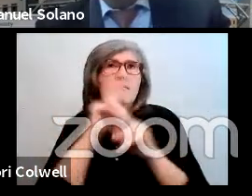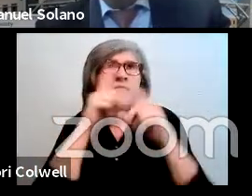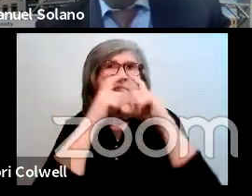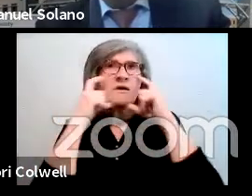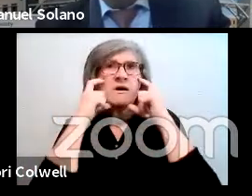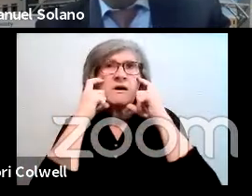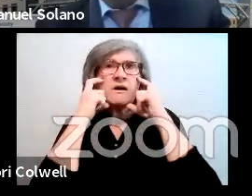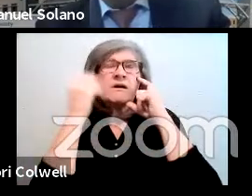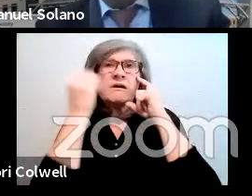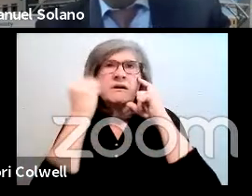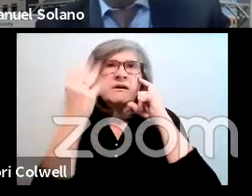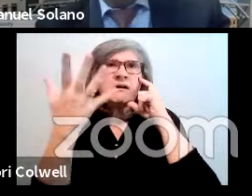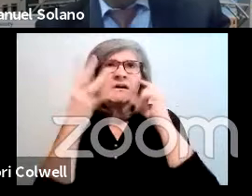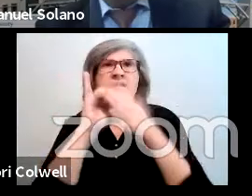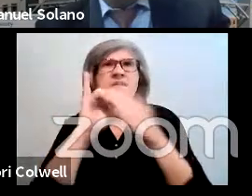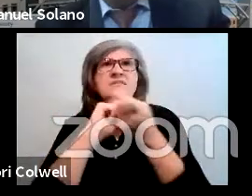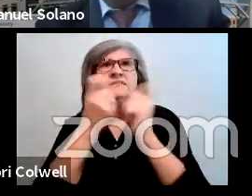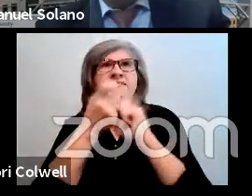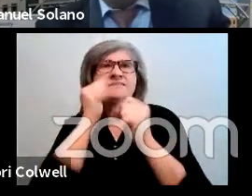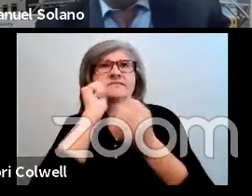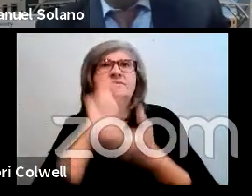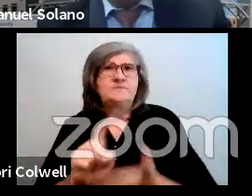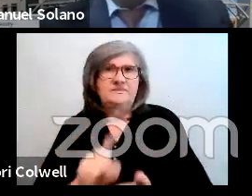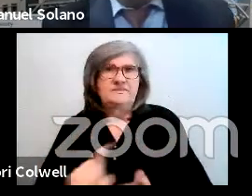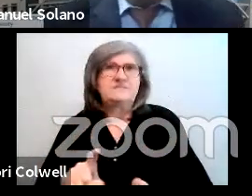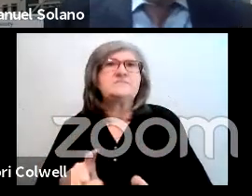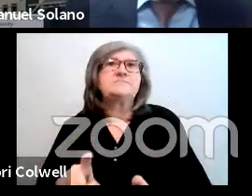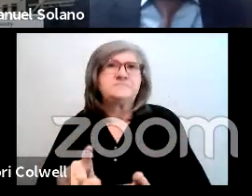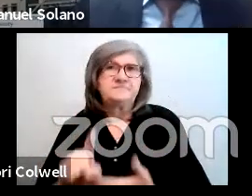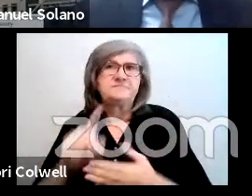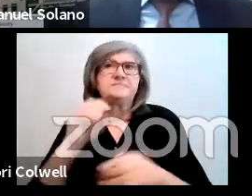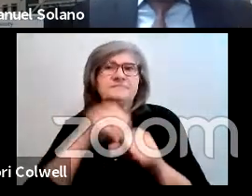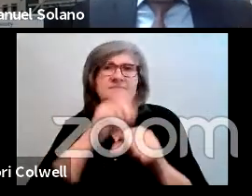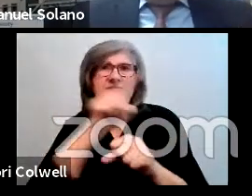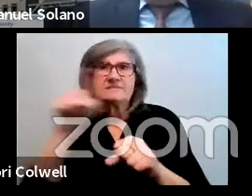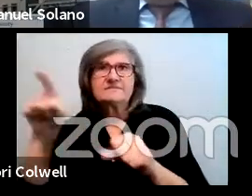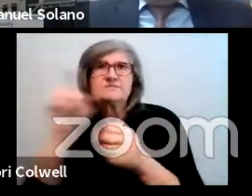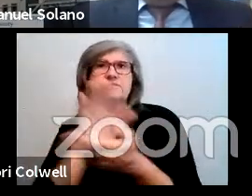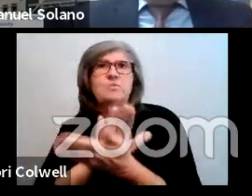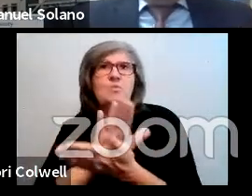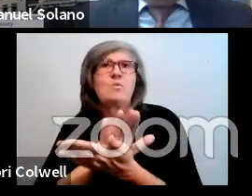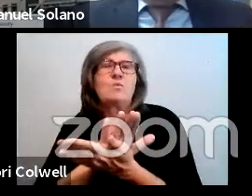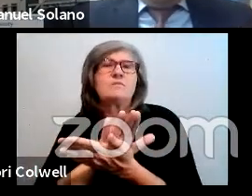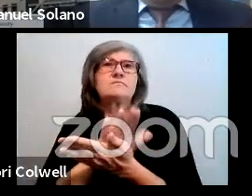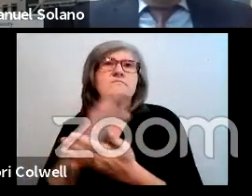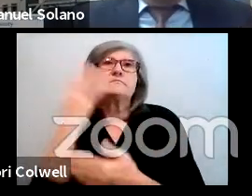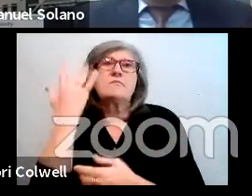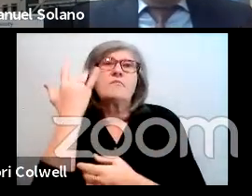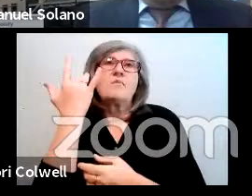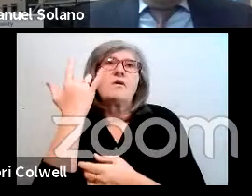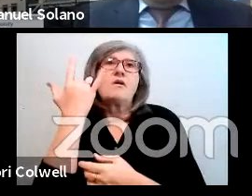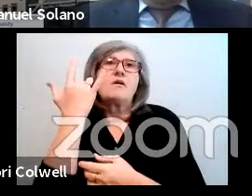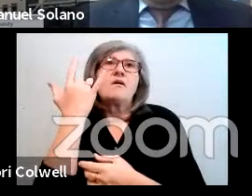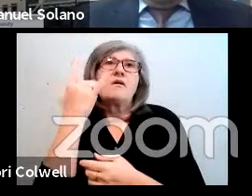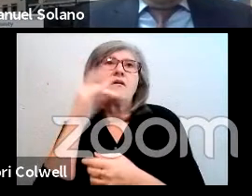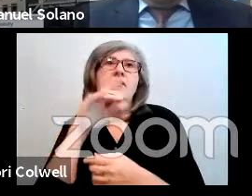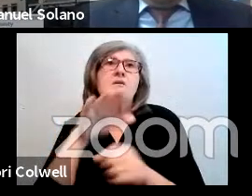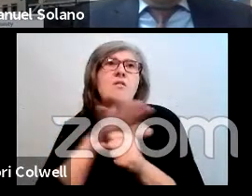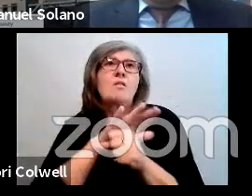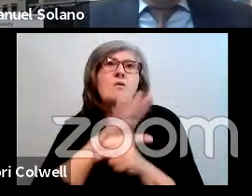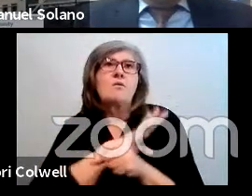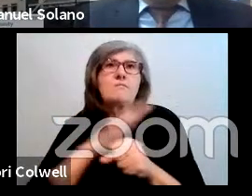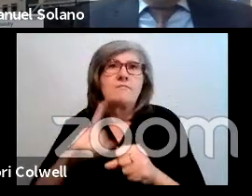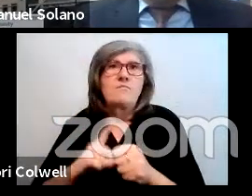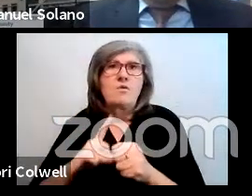I can just tell you that changes every week because of just how local boards